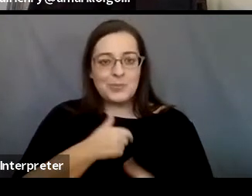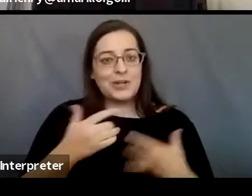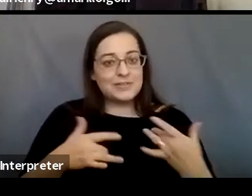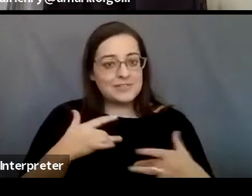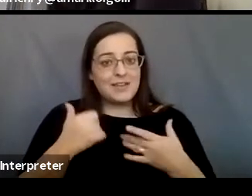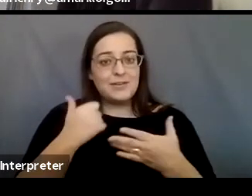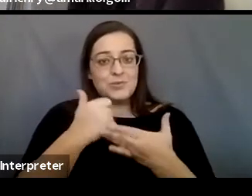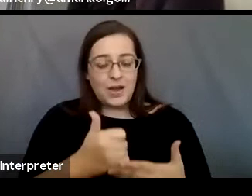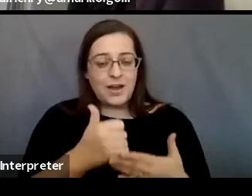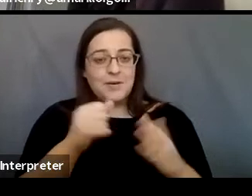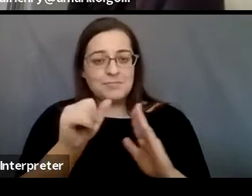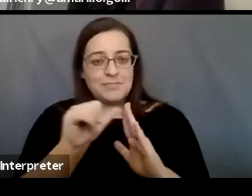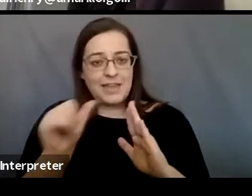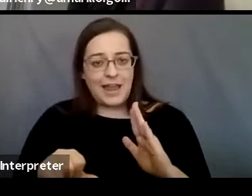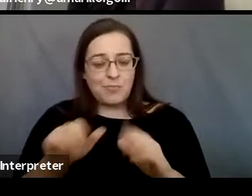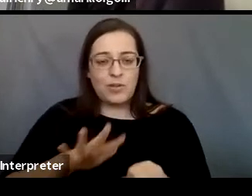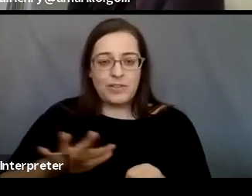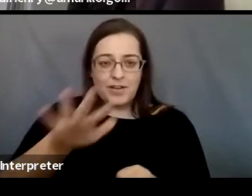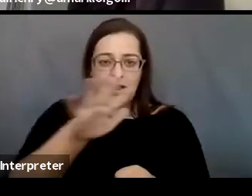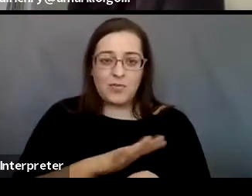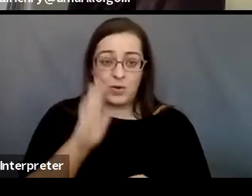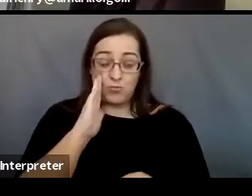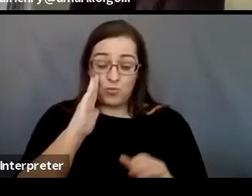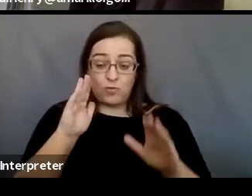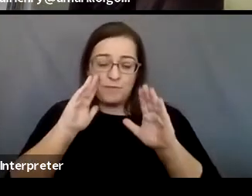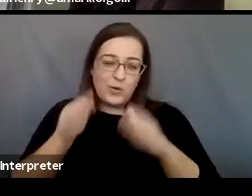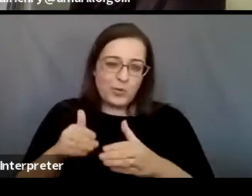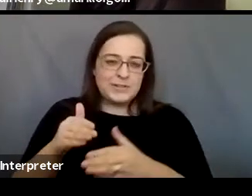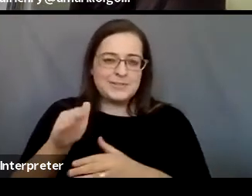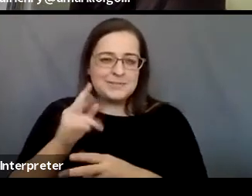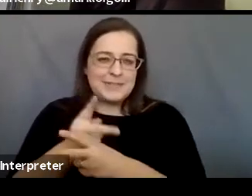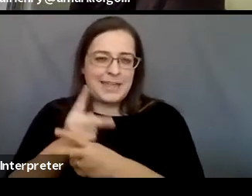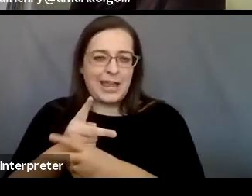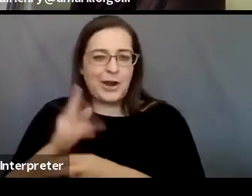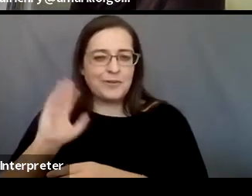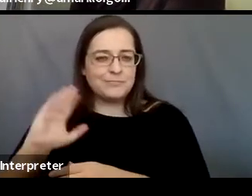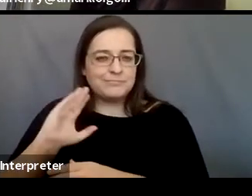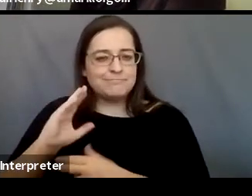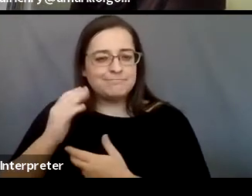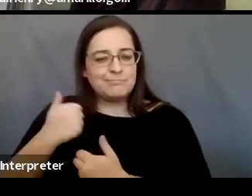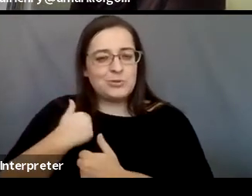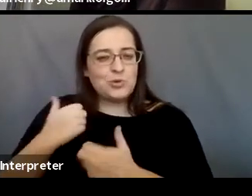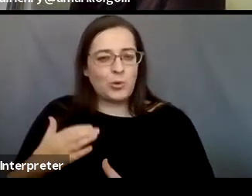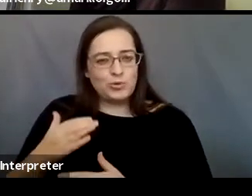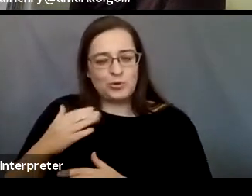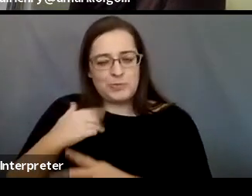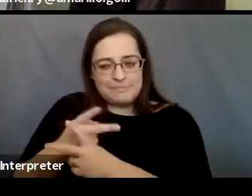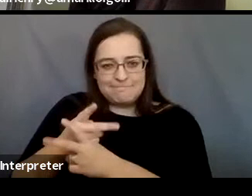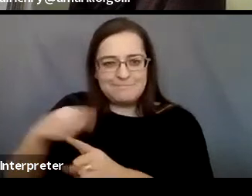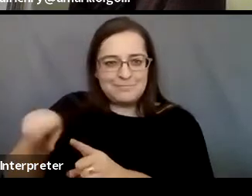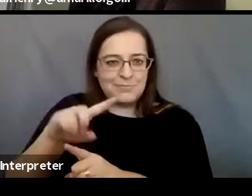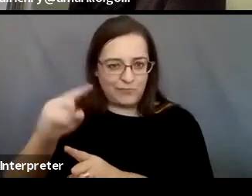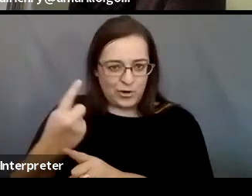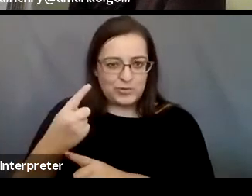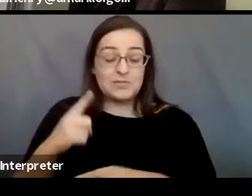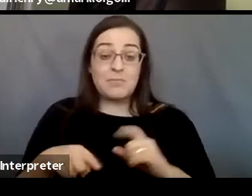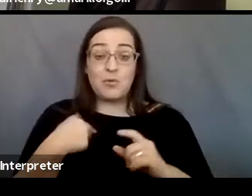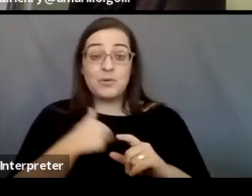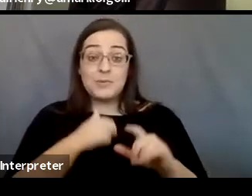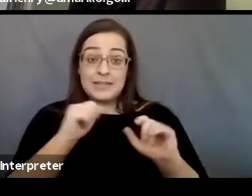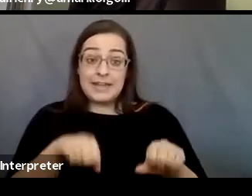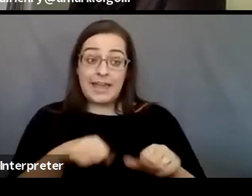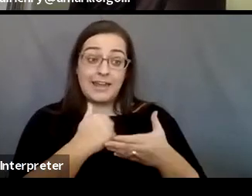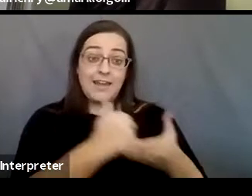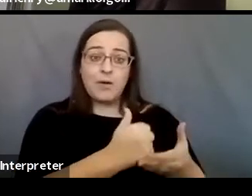community. As I know, our focus is on the veterans first, and we continue to do that. But when we can to assist the community has